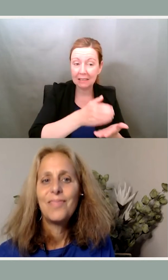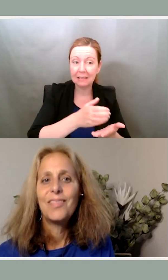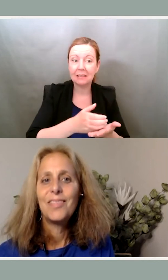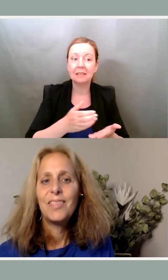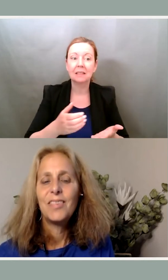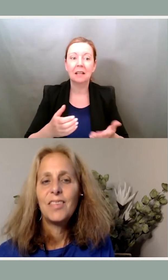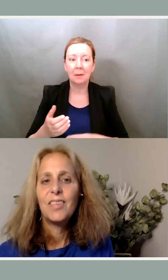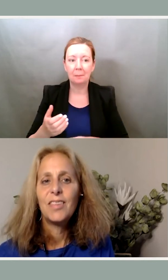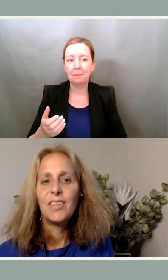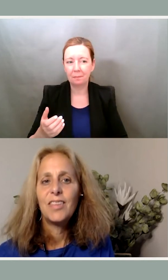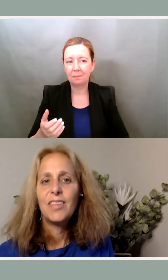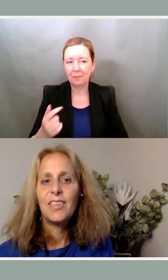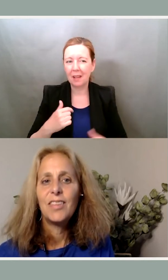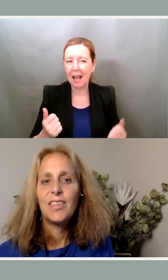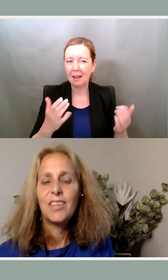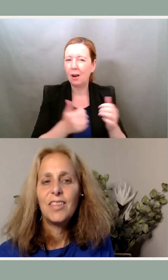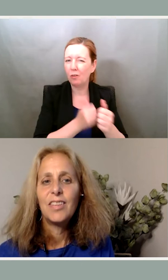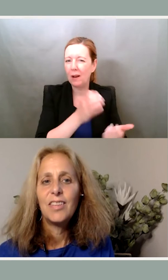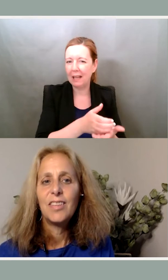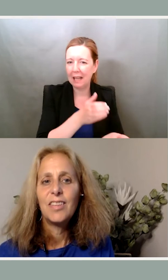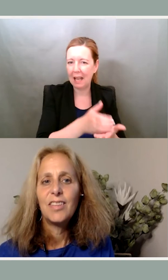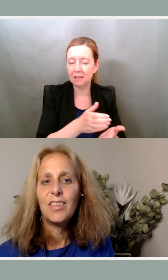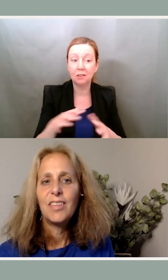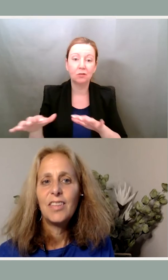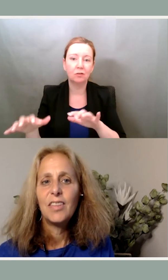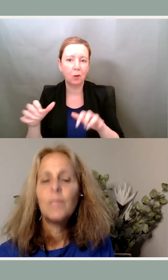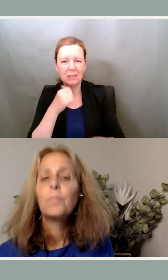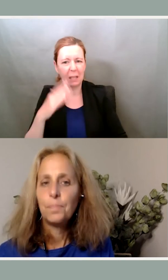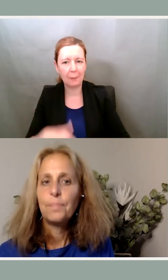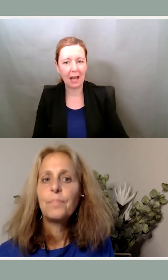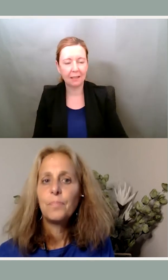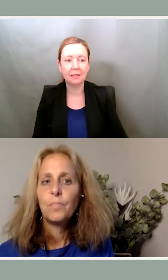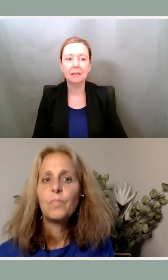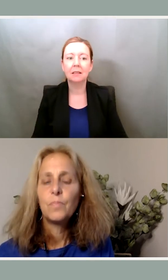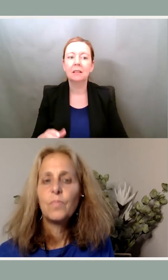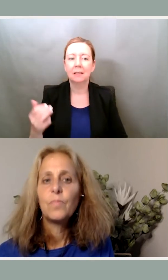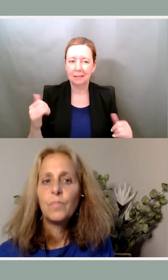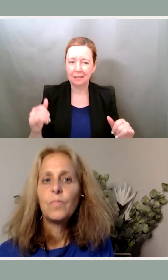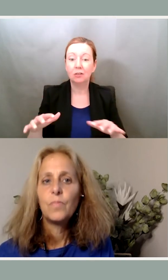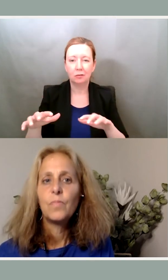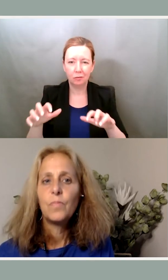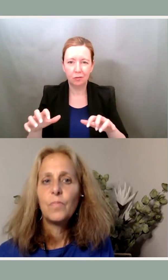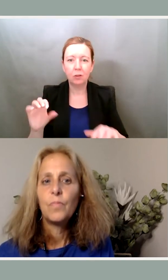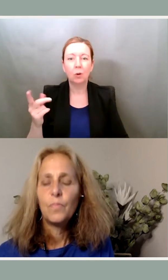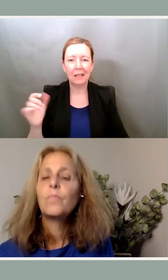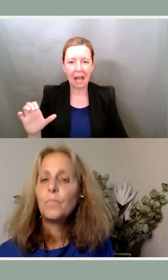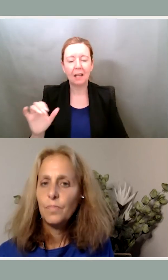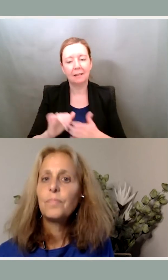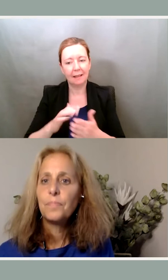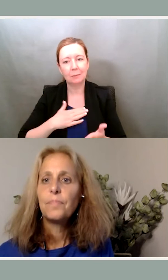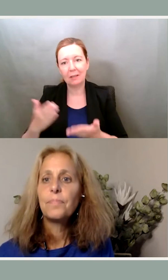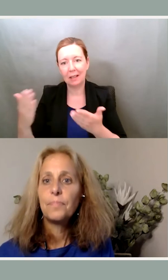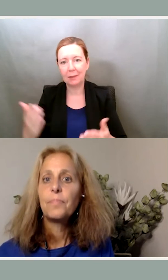of, I would recommend avoiding cans. Frozen is actually not bad. Still going for frozen organic is my recommendation.